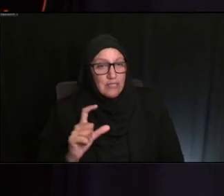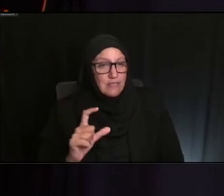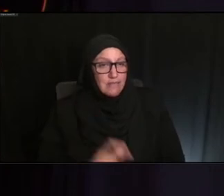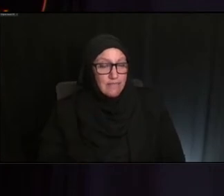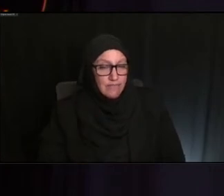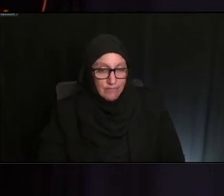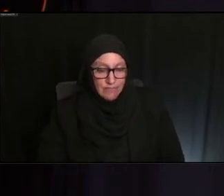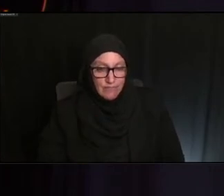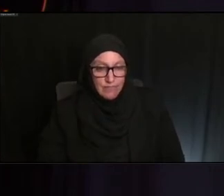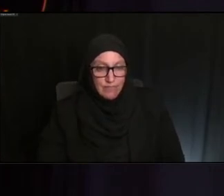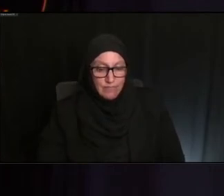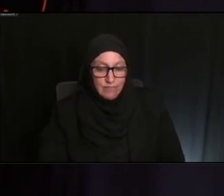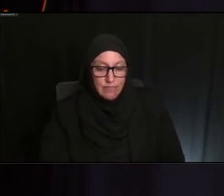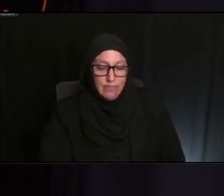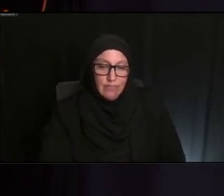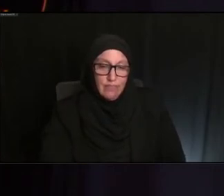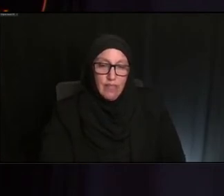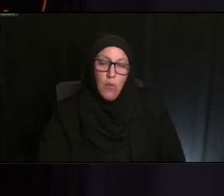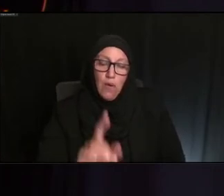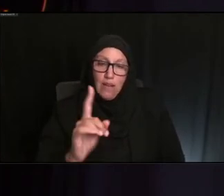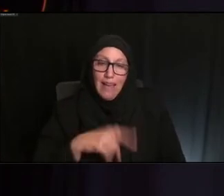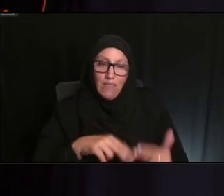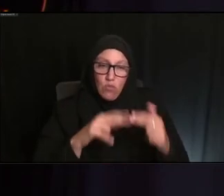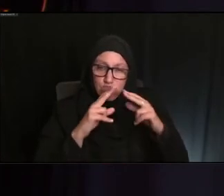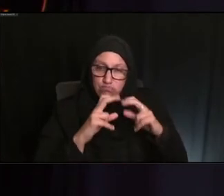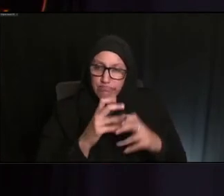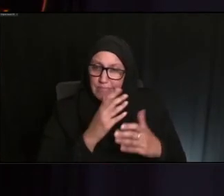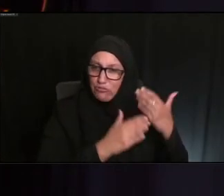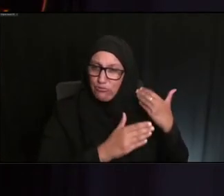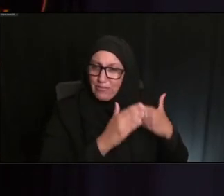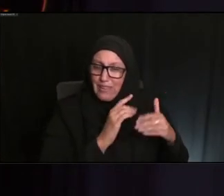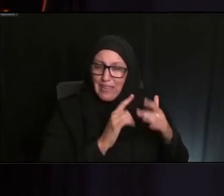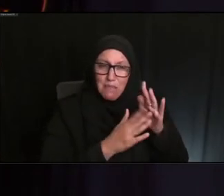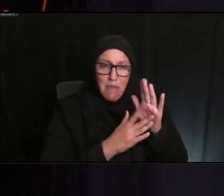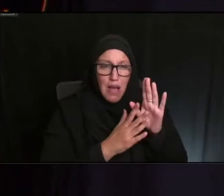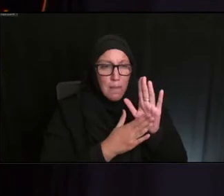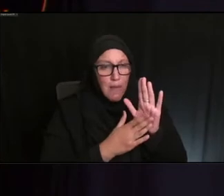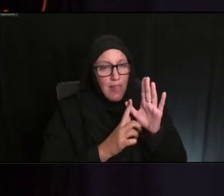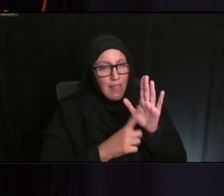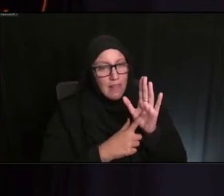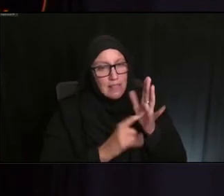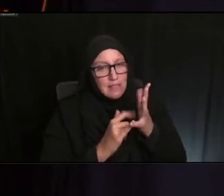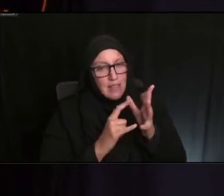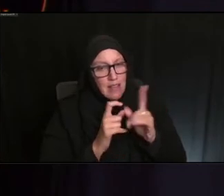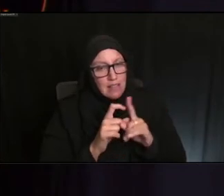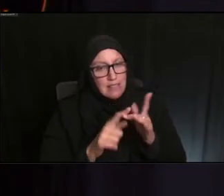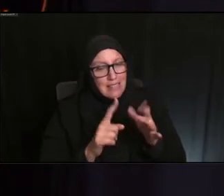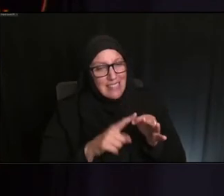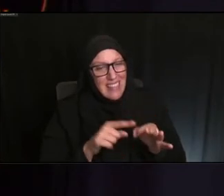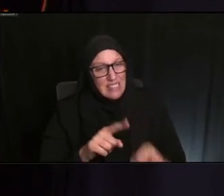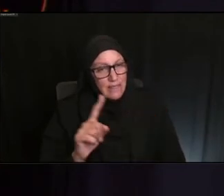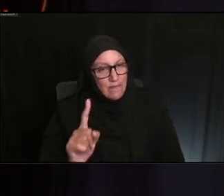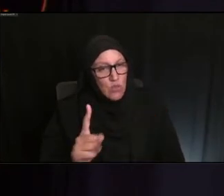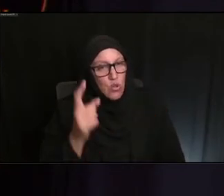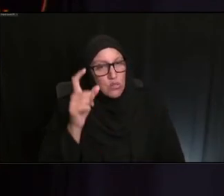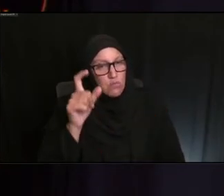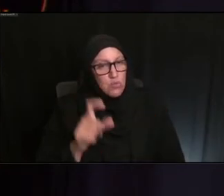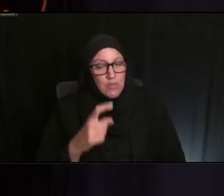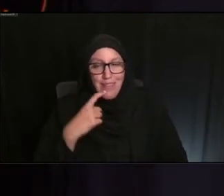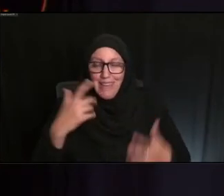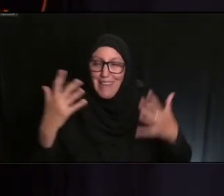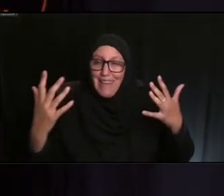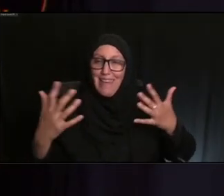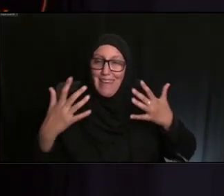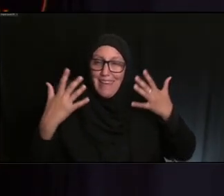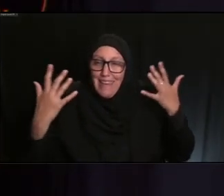However, if you research the history of Imam Sadiq al-Islam, he's the first person to say that the air